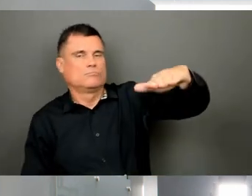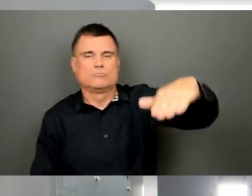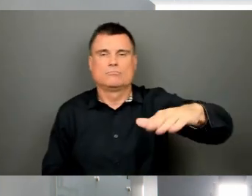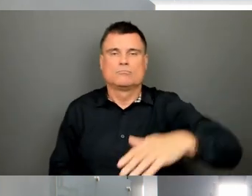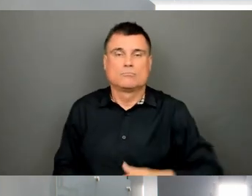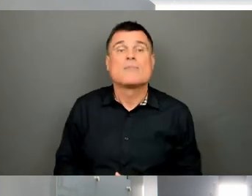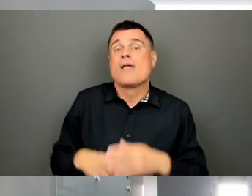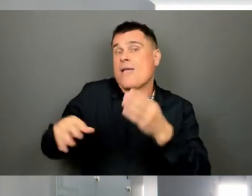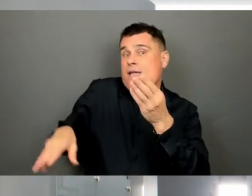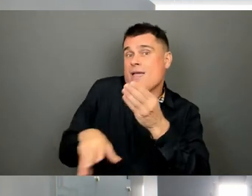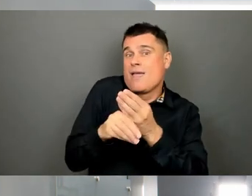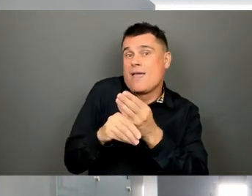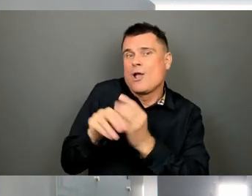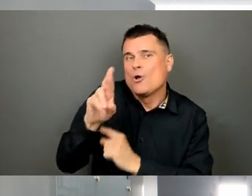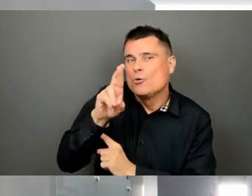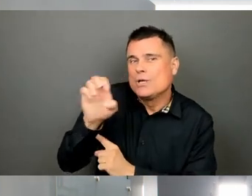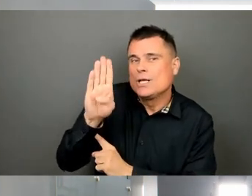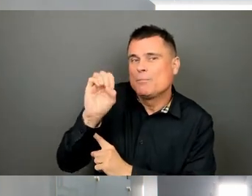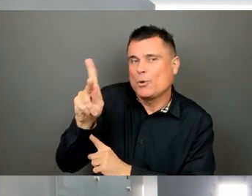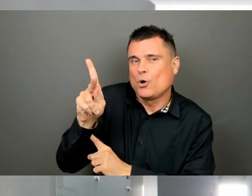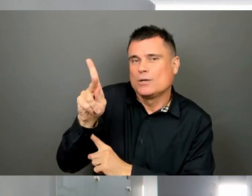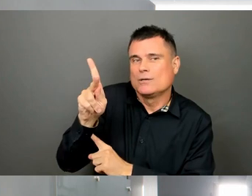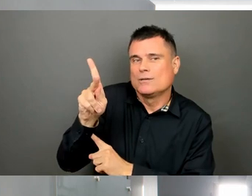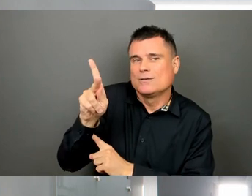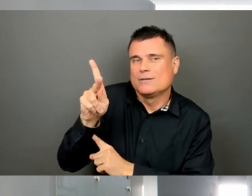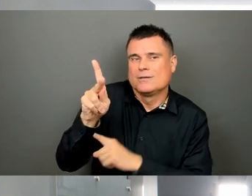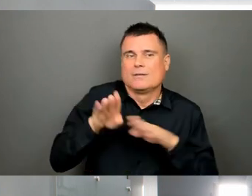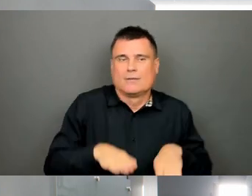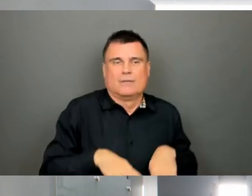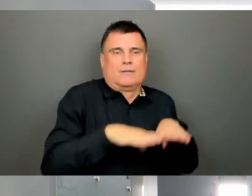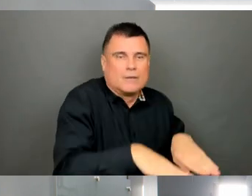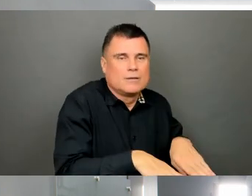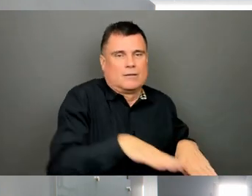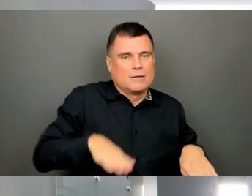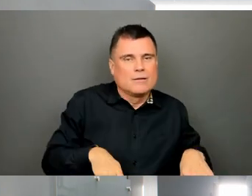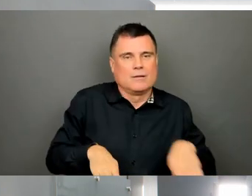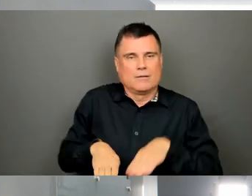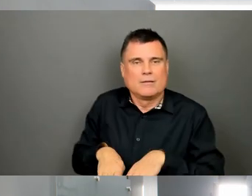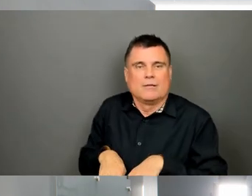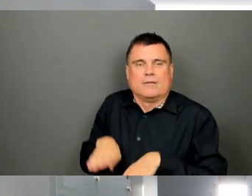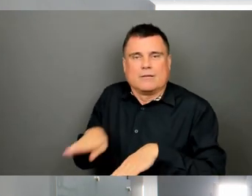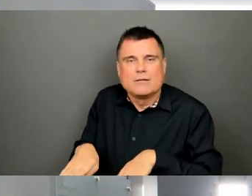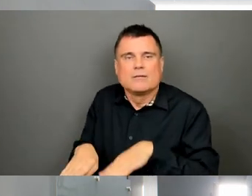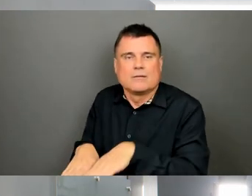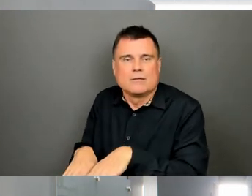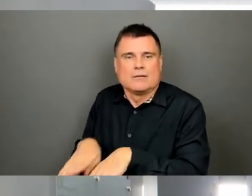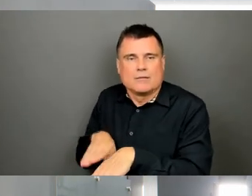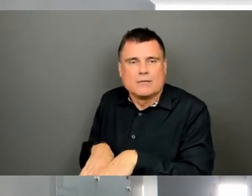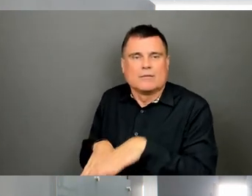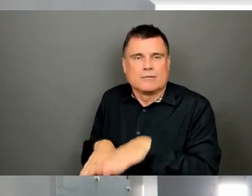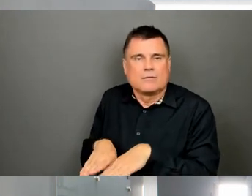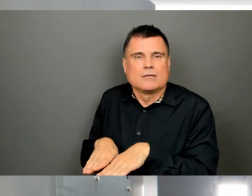Adding in the Reebok. 6, 7, 8. Groove to the center. 6, 7, 8.